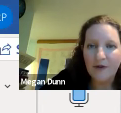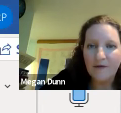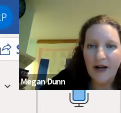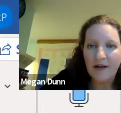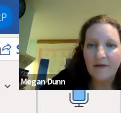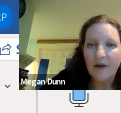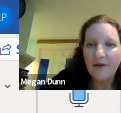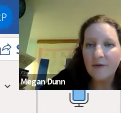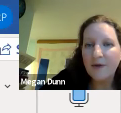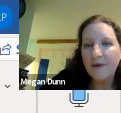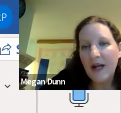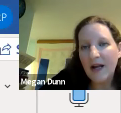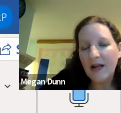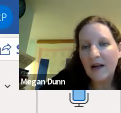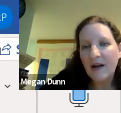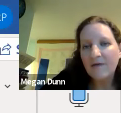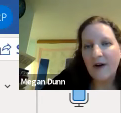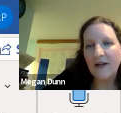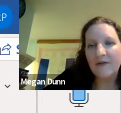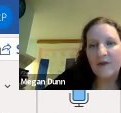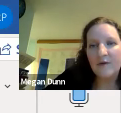is